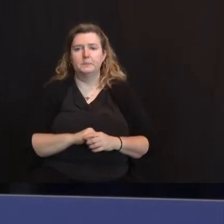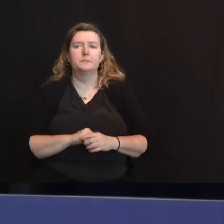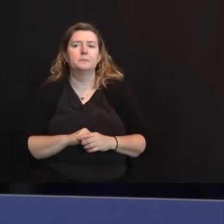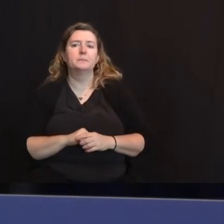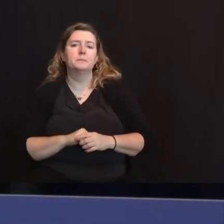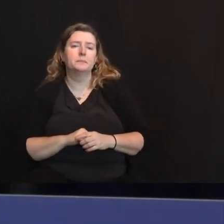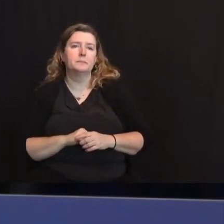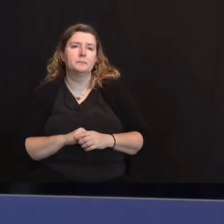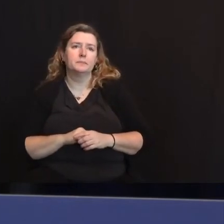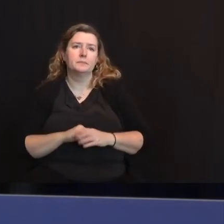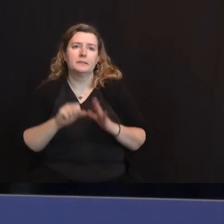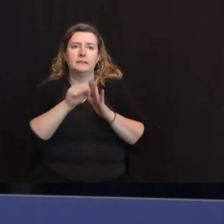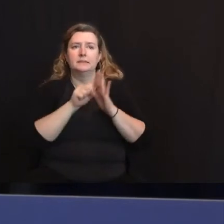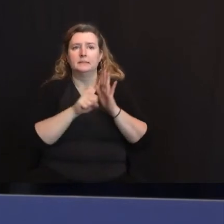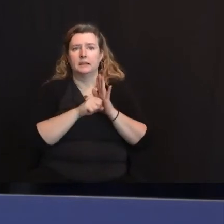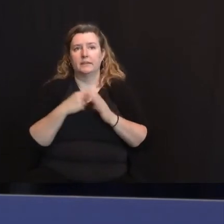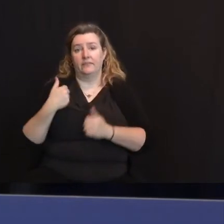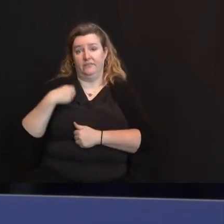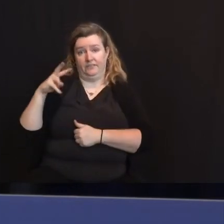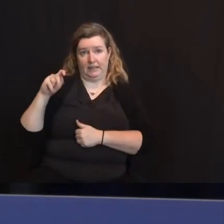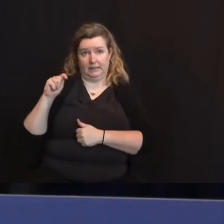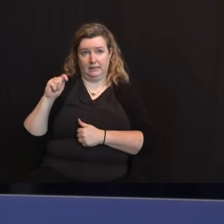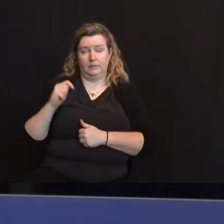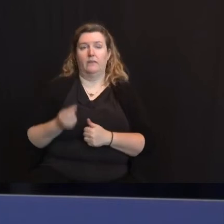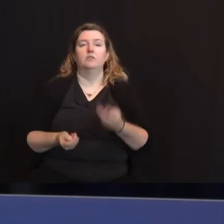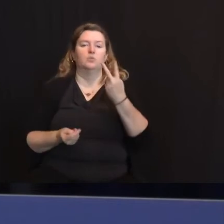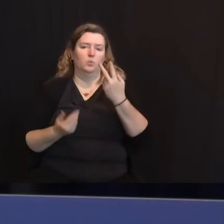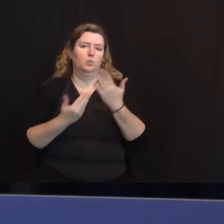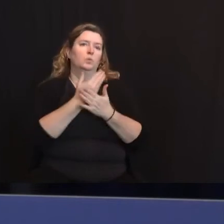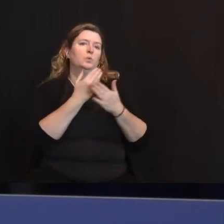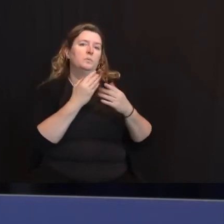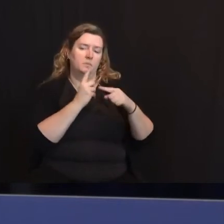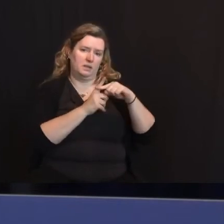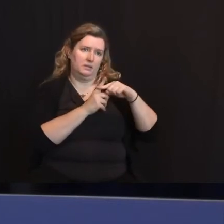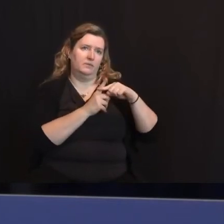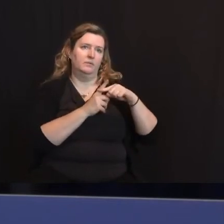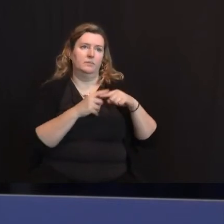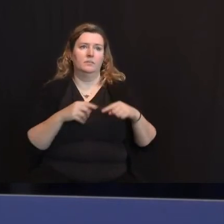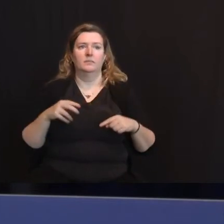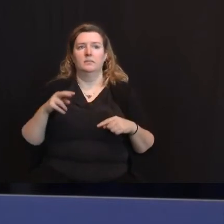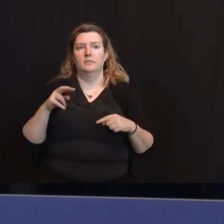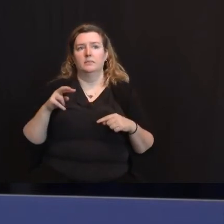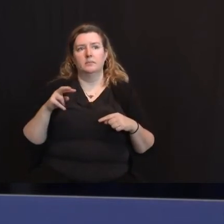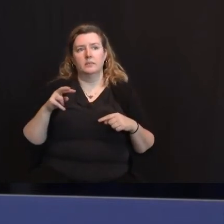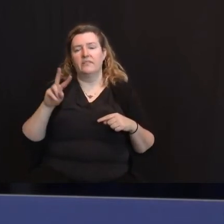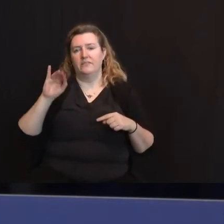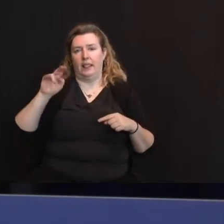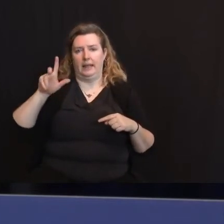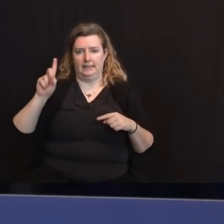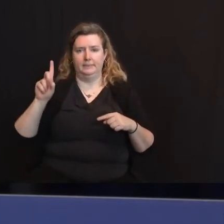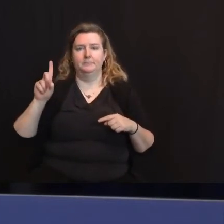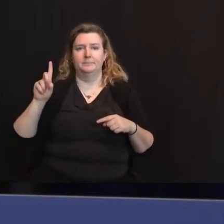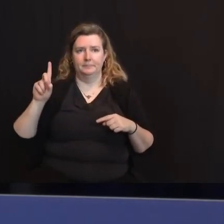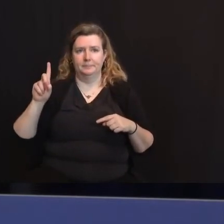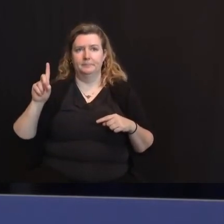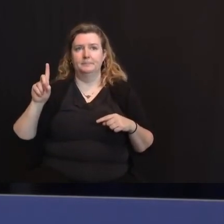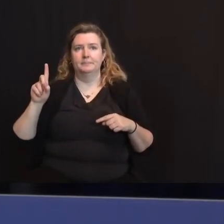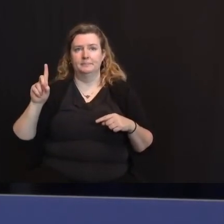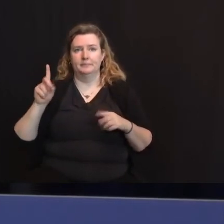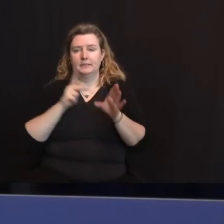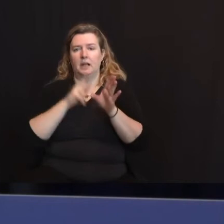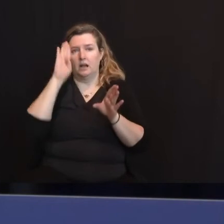reporting 2 new resident cases at the Weinel home, and our state psychiatric hospitals, we are reporting 2 new